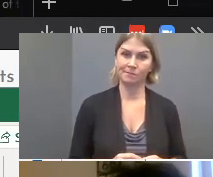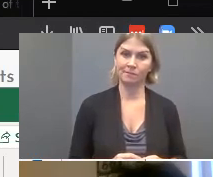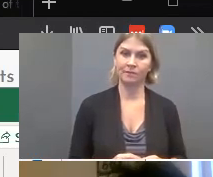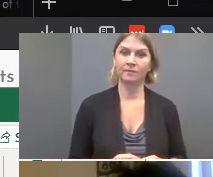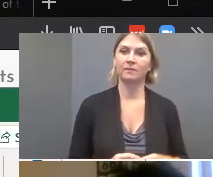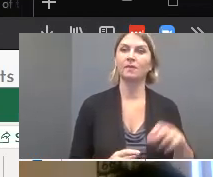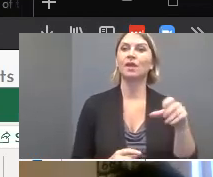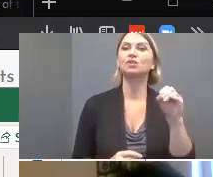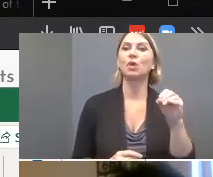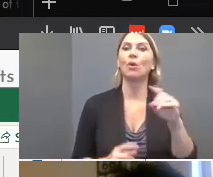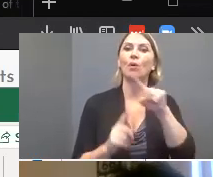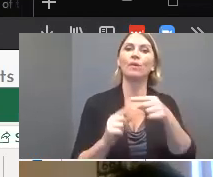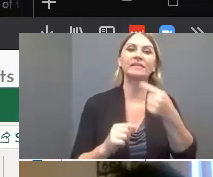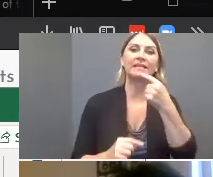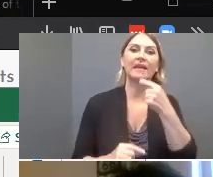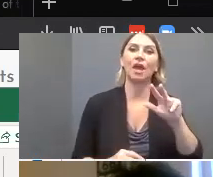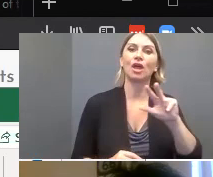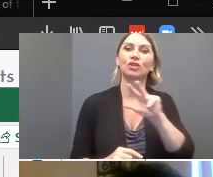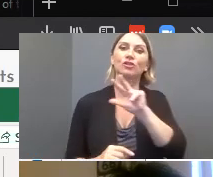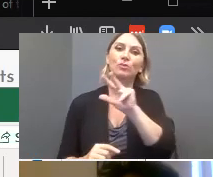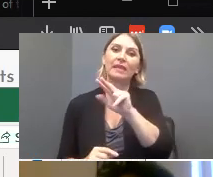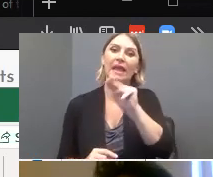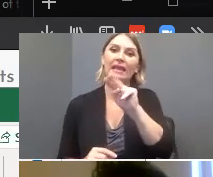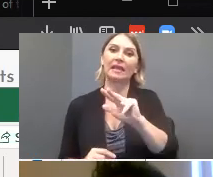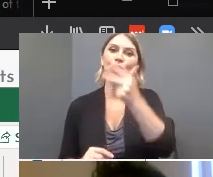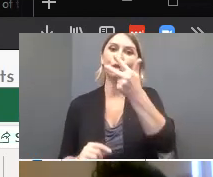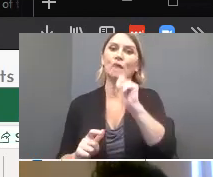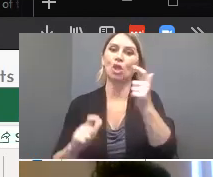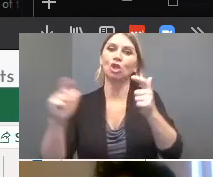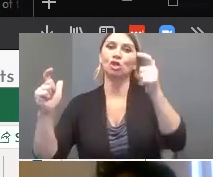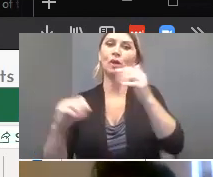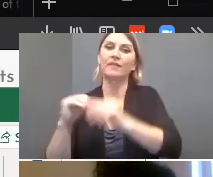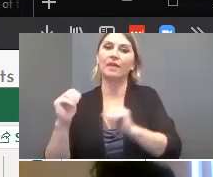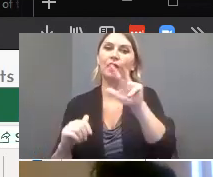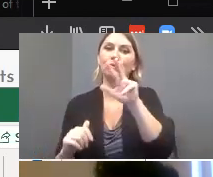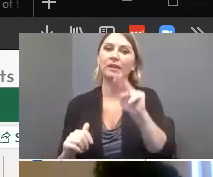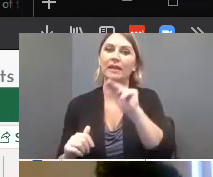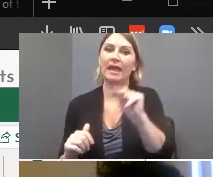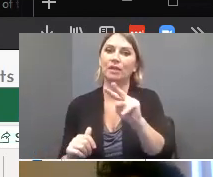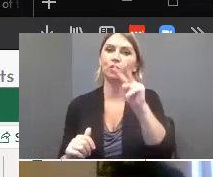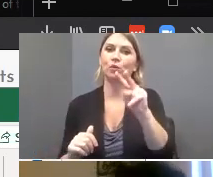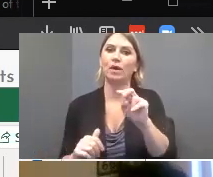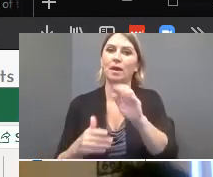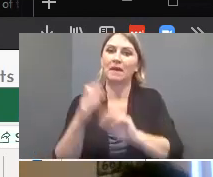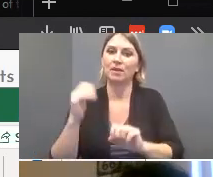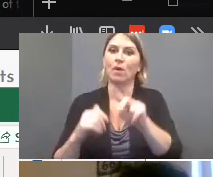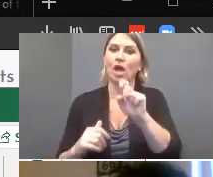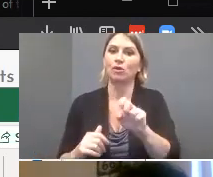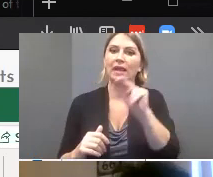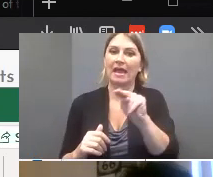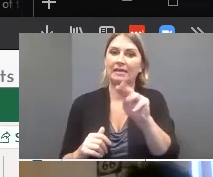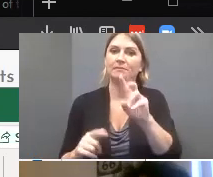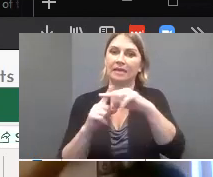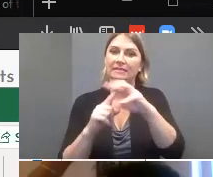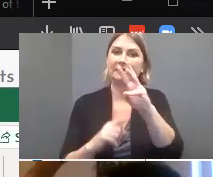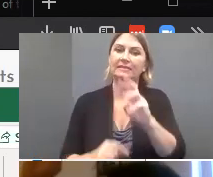Now, when we say that 3n cubed will always be larger than 3n squared minus 100n plus 6, that is obvious, right? Because 3n cubed is an equation